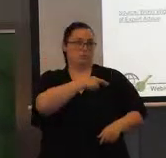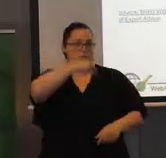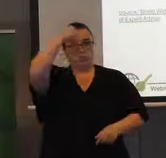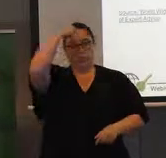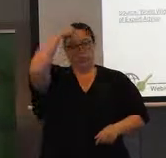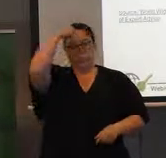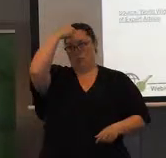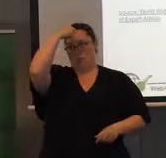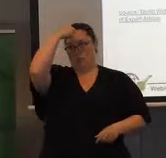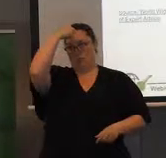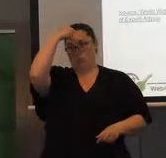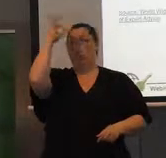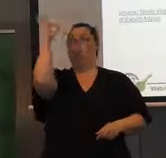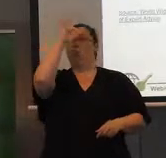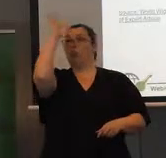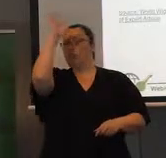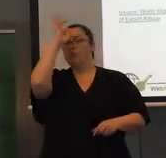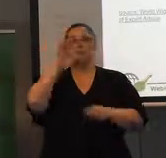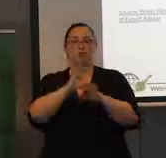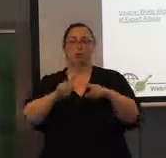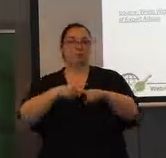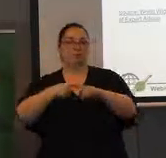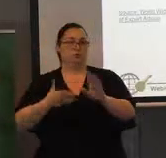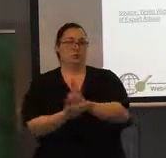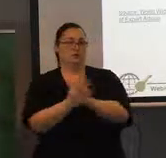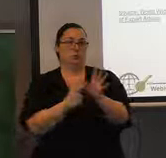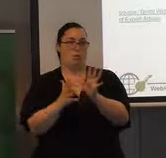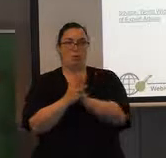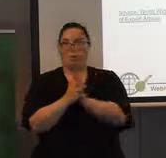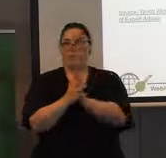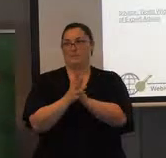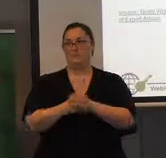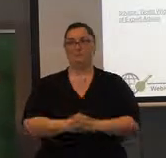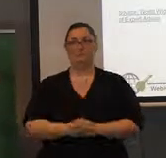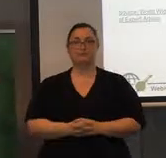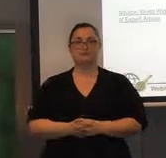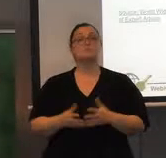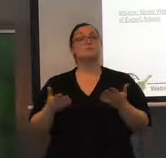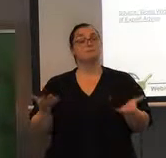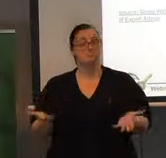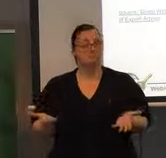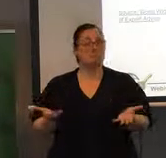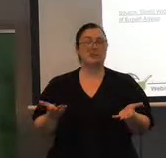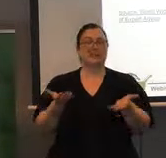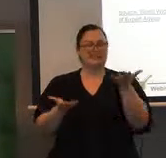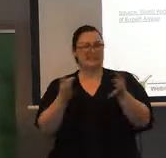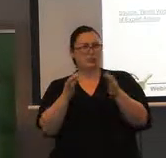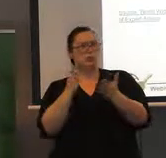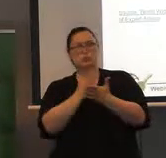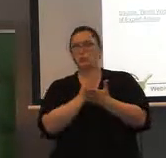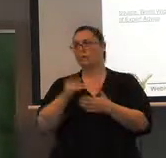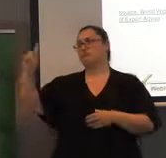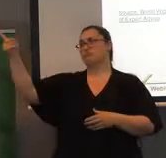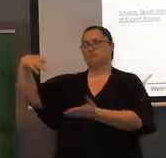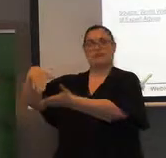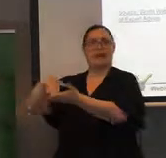know the law. Same thing, ignorance is no excuse. So make sure that you get help. We